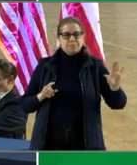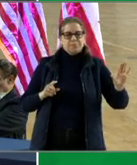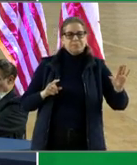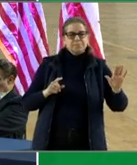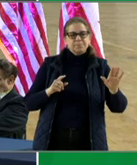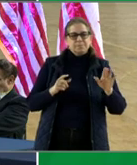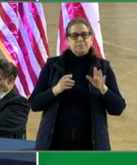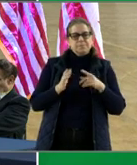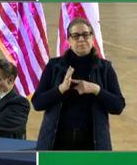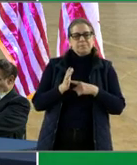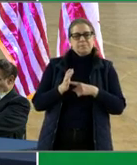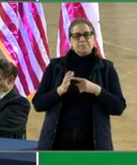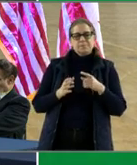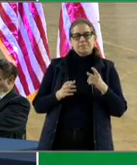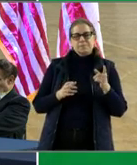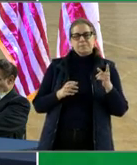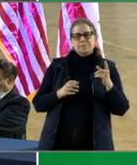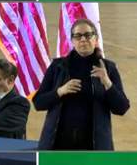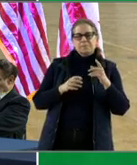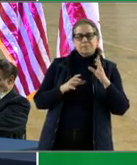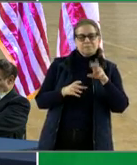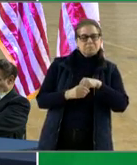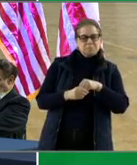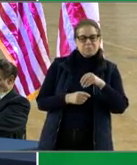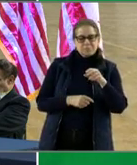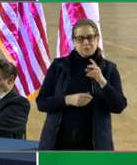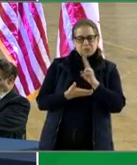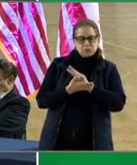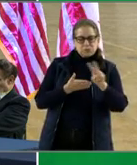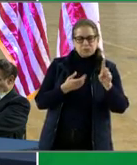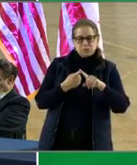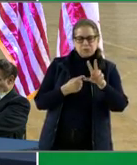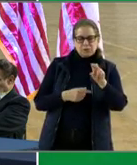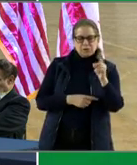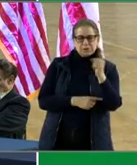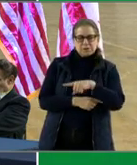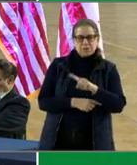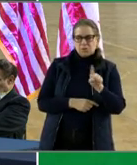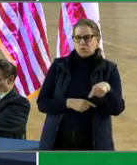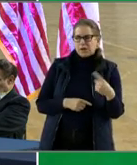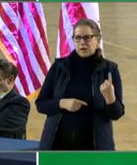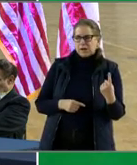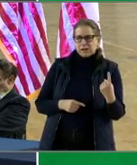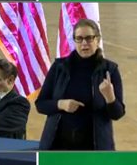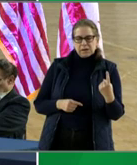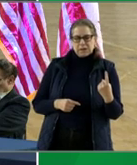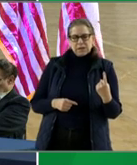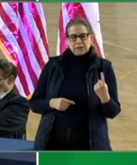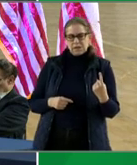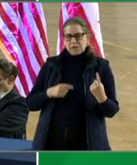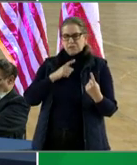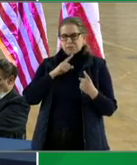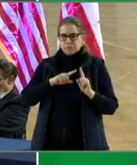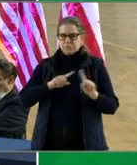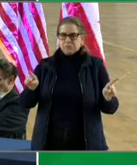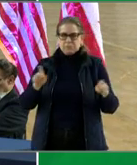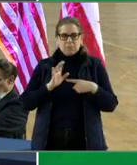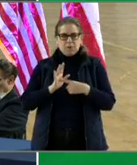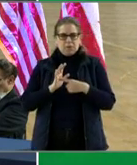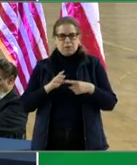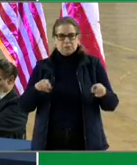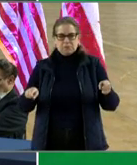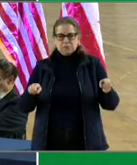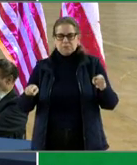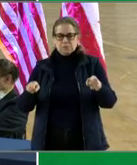period, and for all the variations that we will experience with